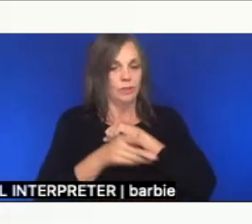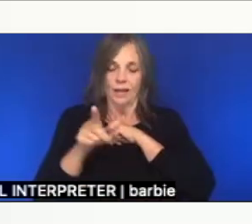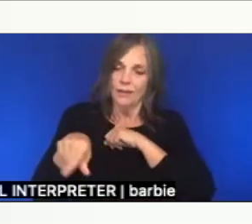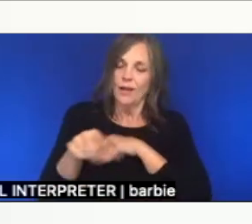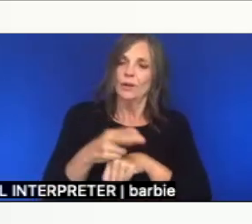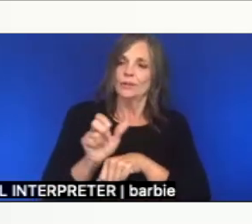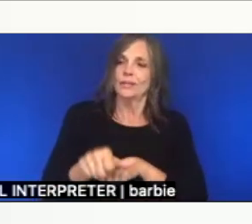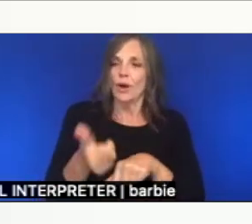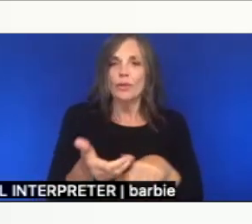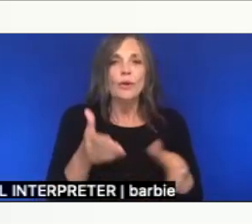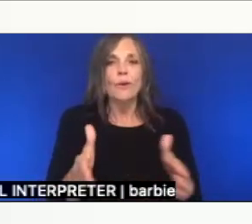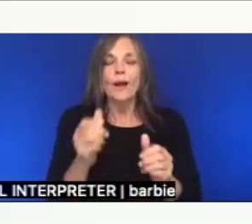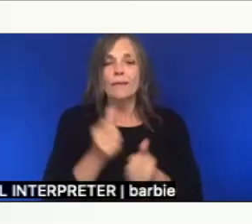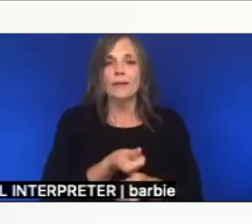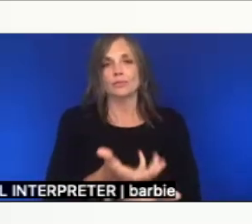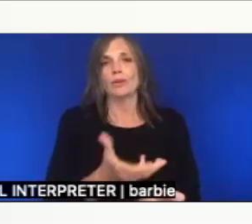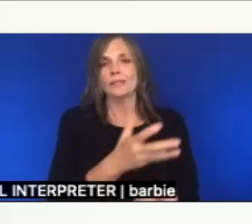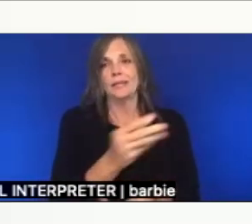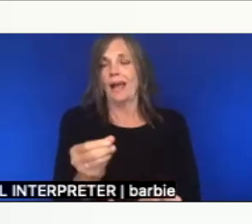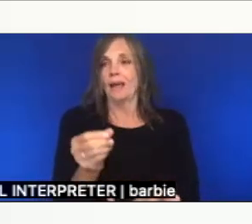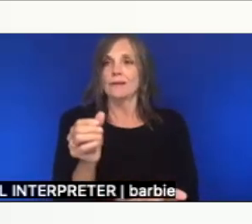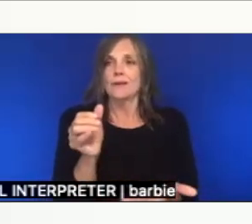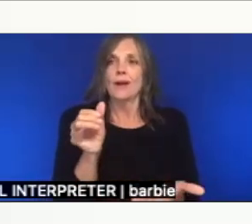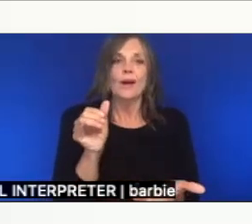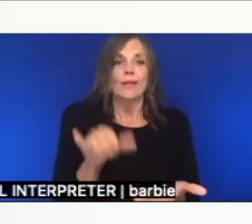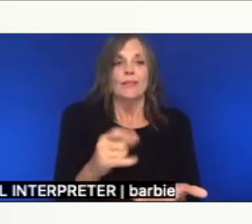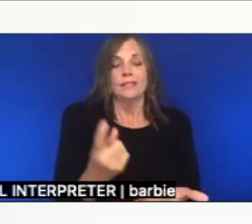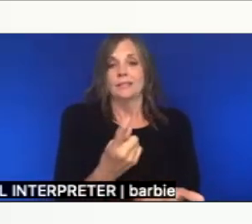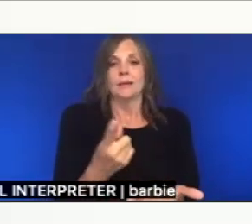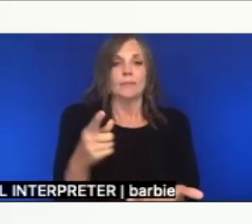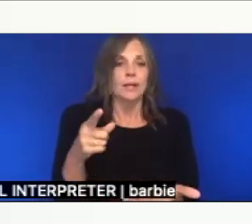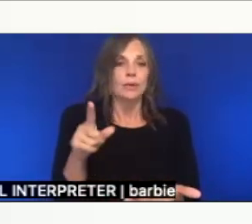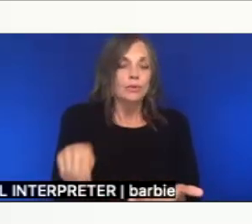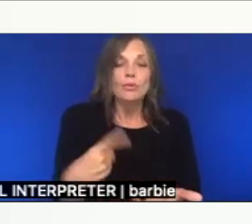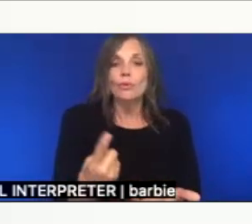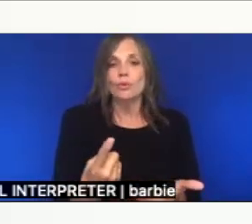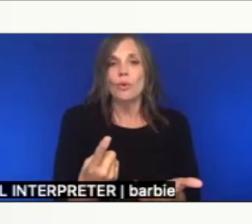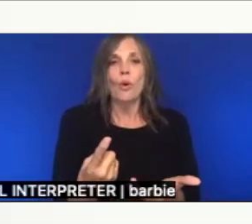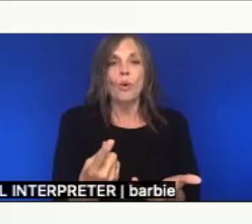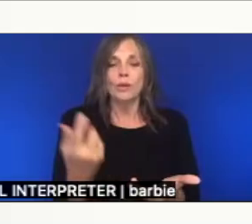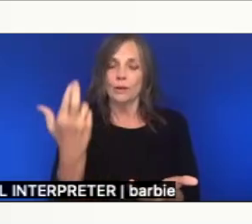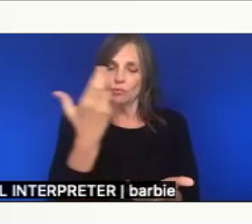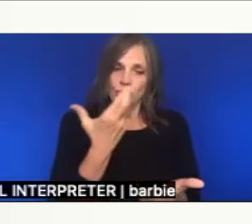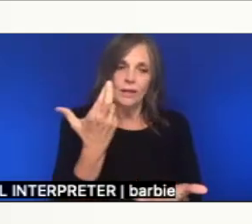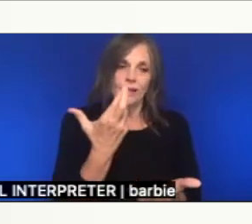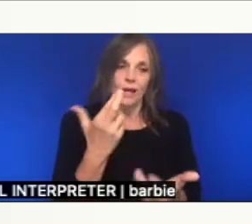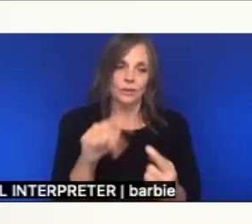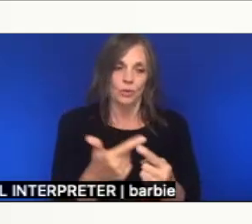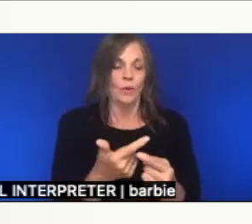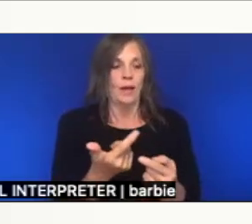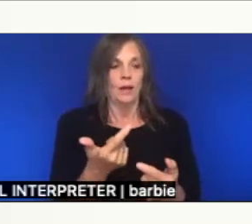another way of expressing, and this is something that you can only realize when you